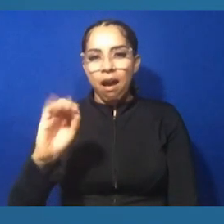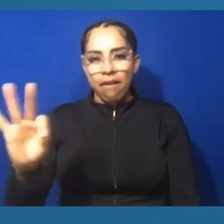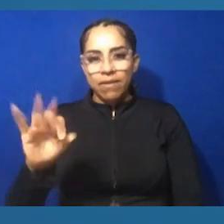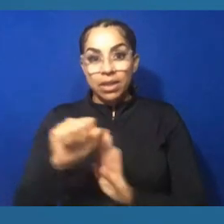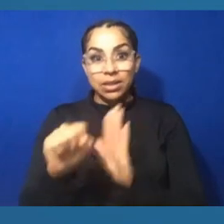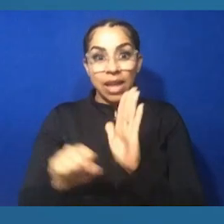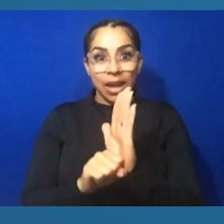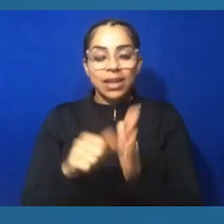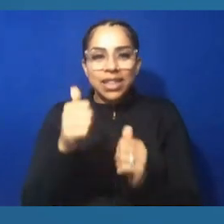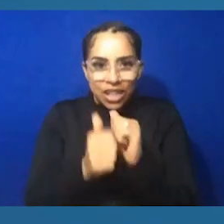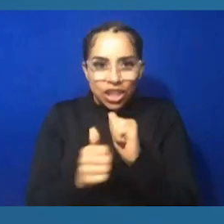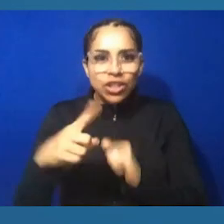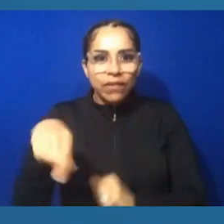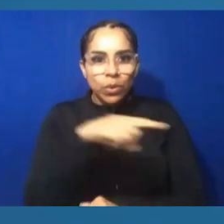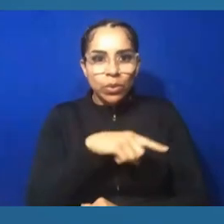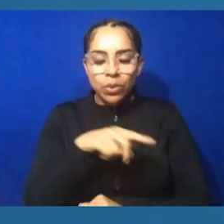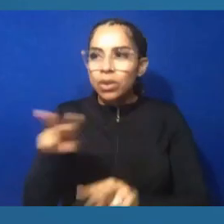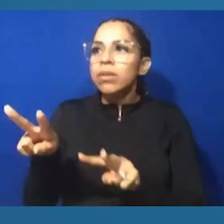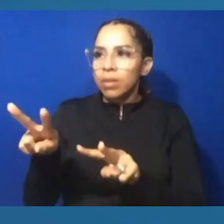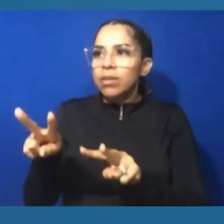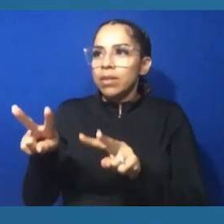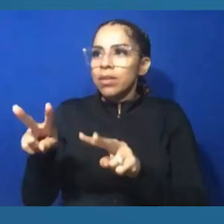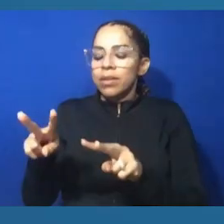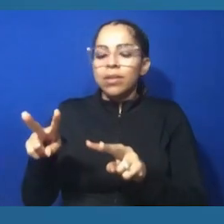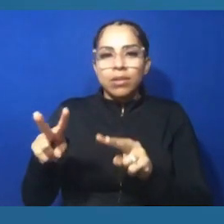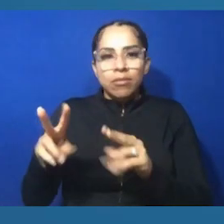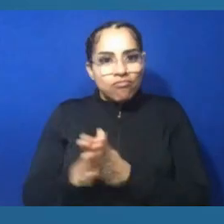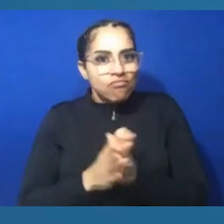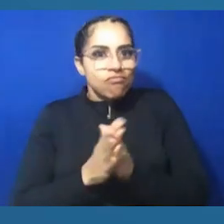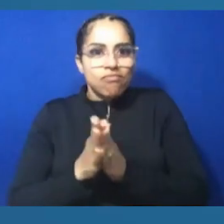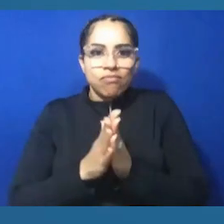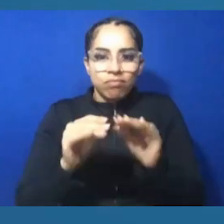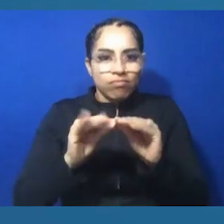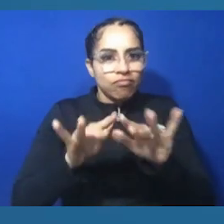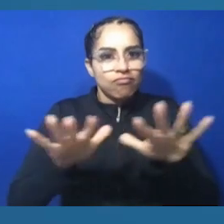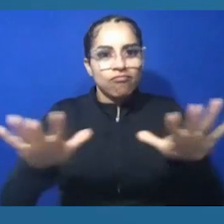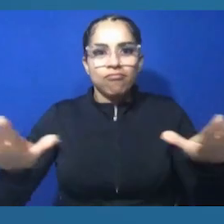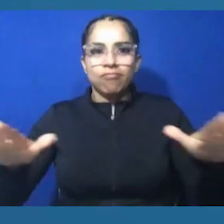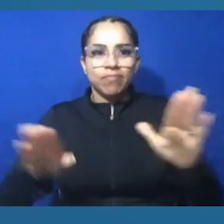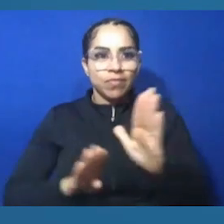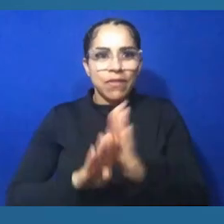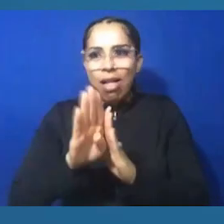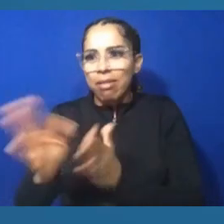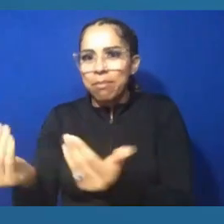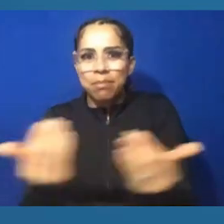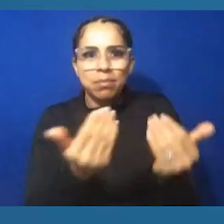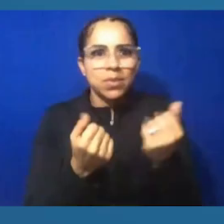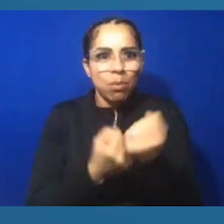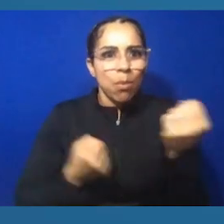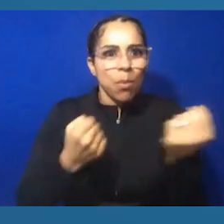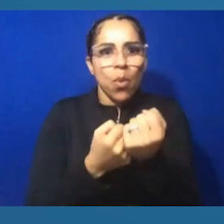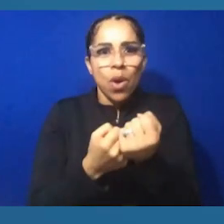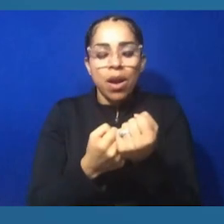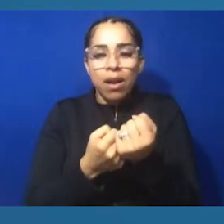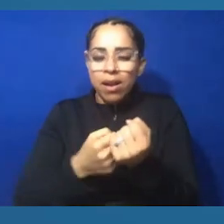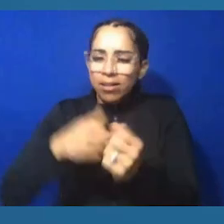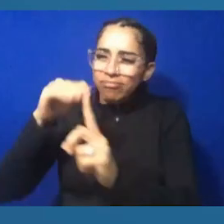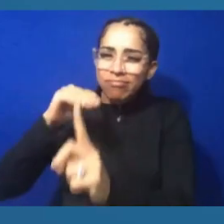forward, developing support for something where there had been none. You lobbied our legislators.